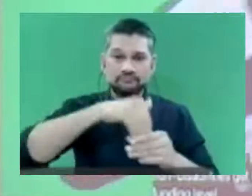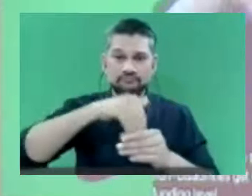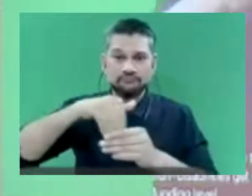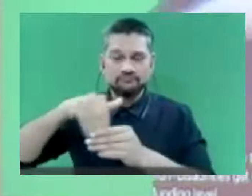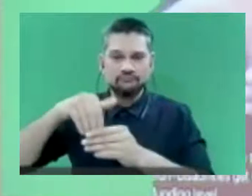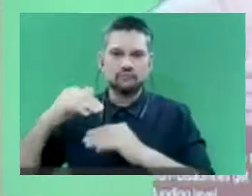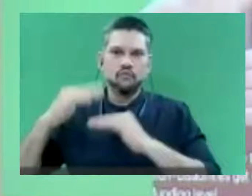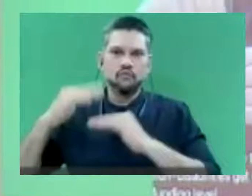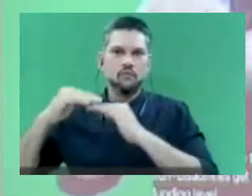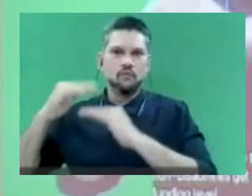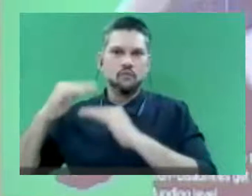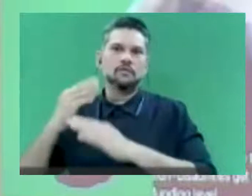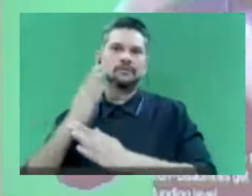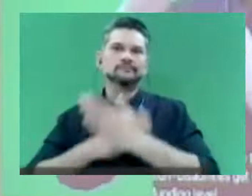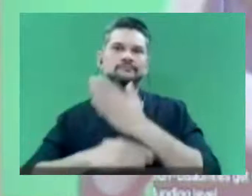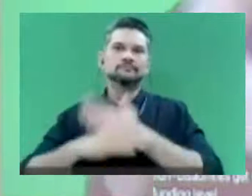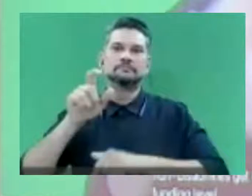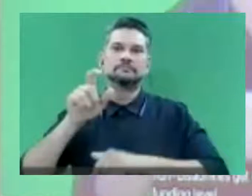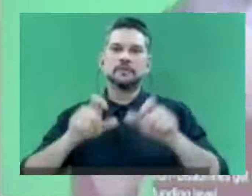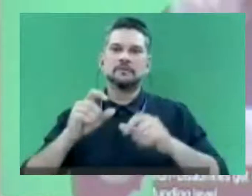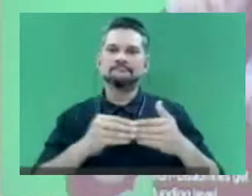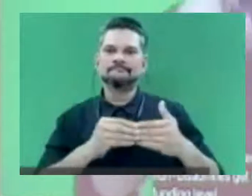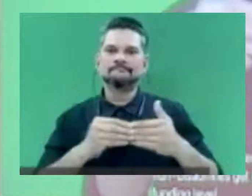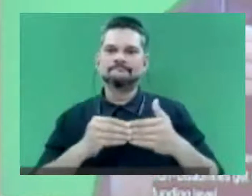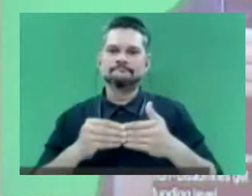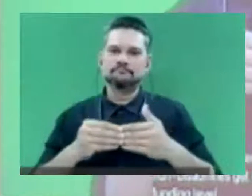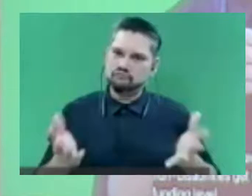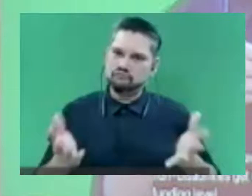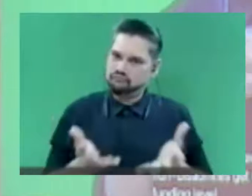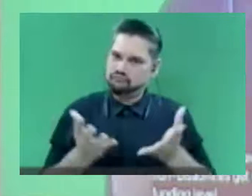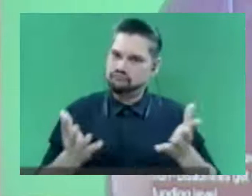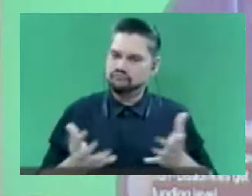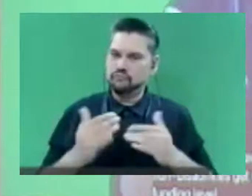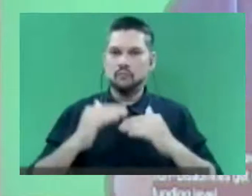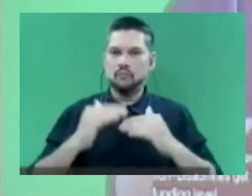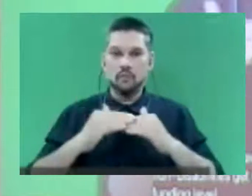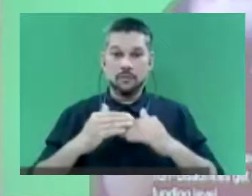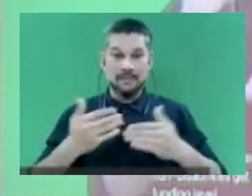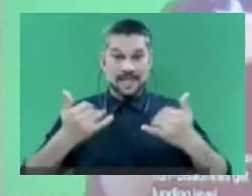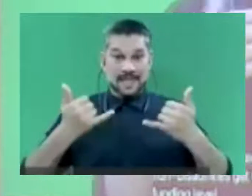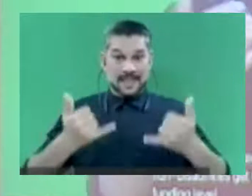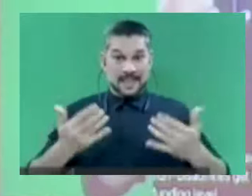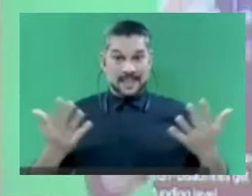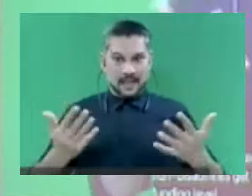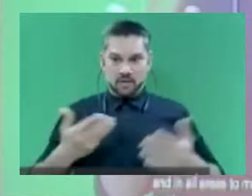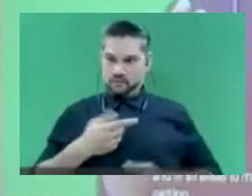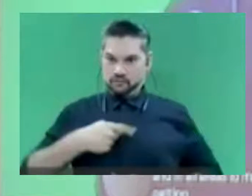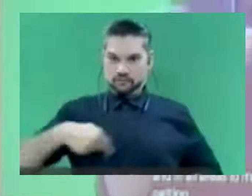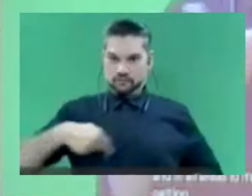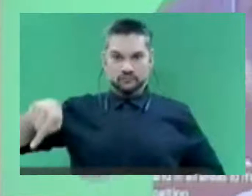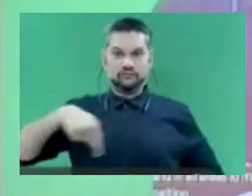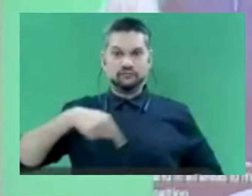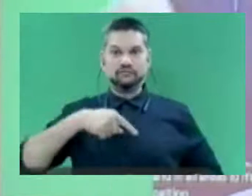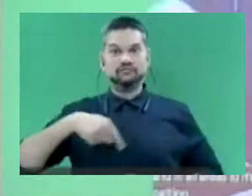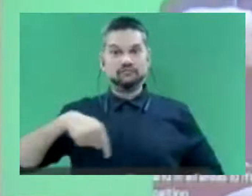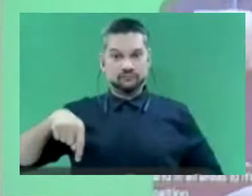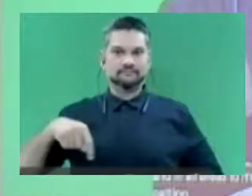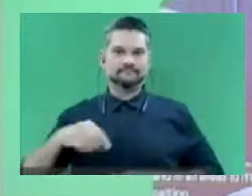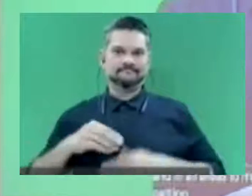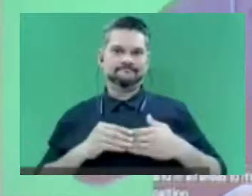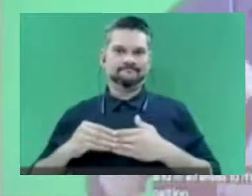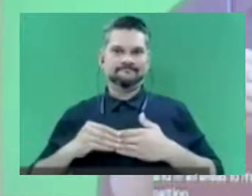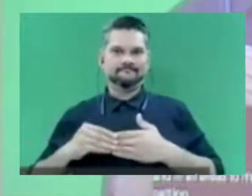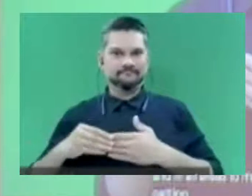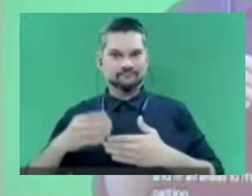role. Now we are in the leadership role, and we are, not everybody is there in the leadership role, so